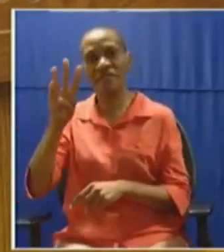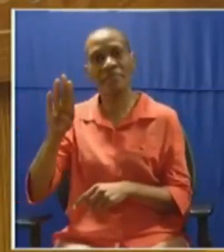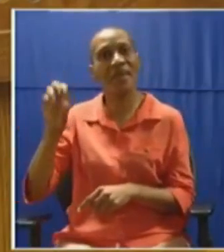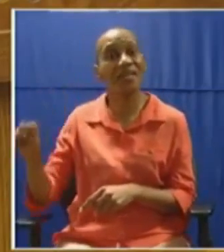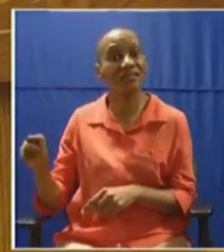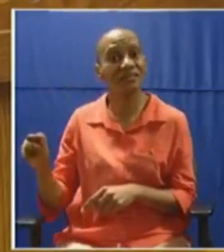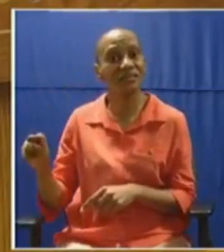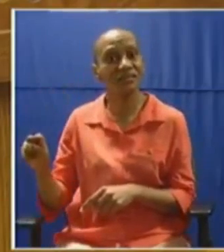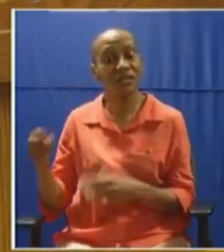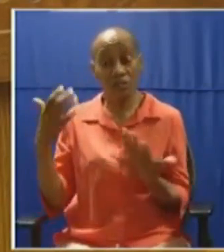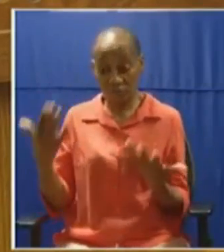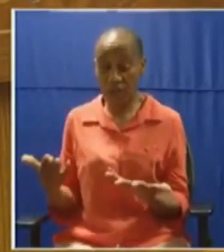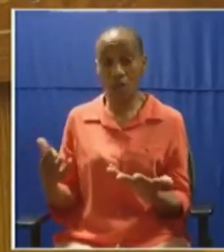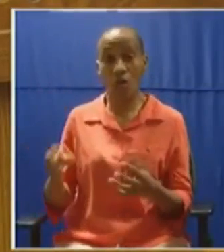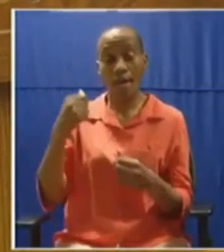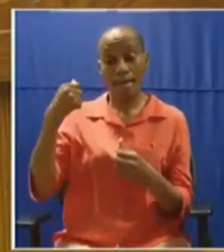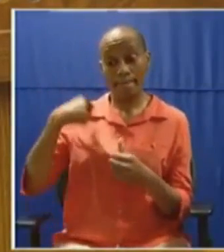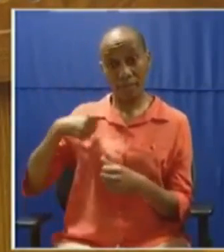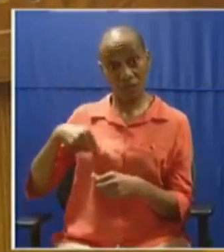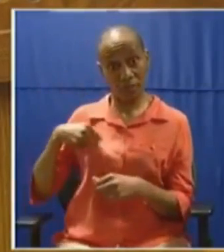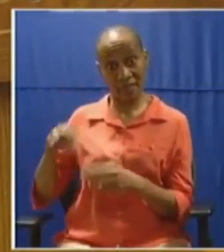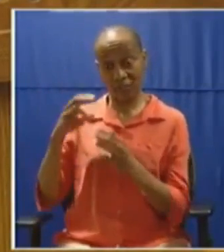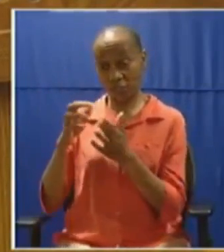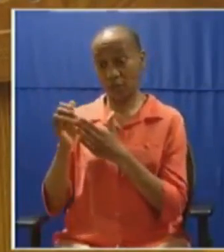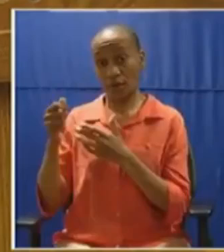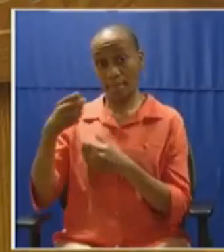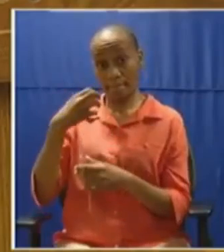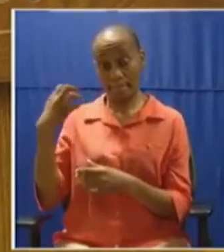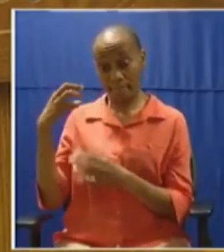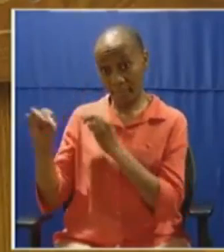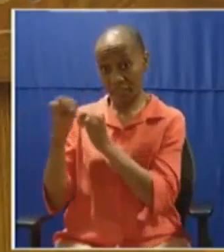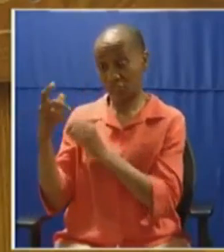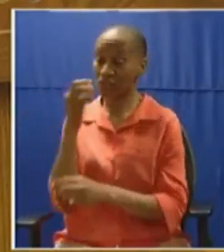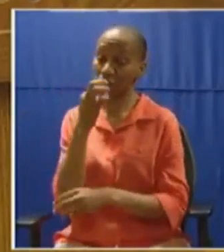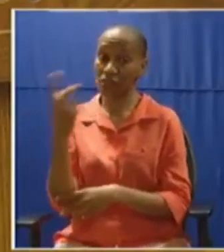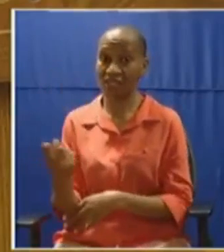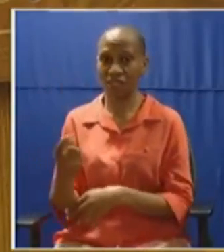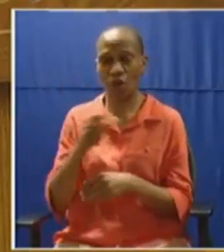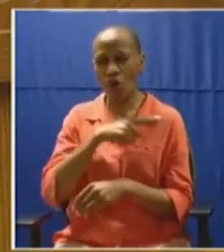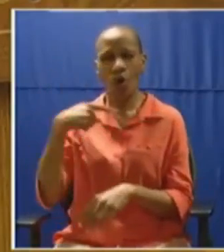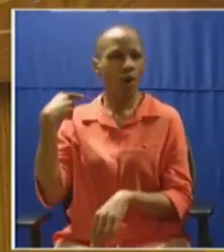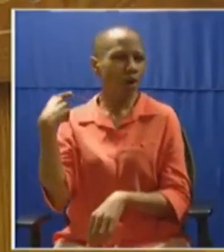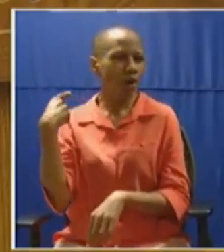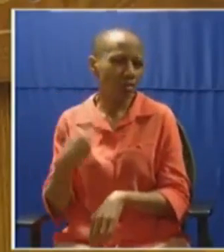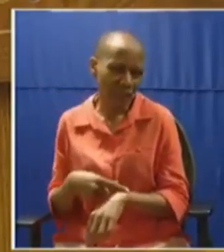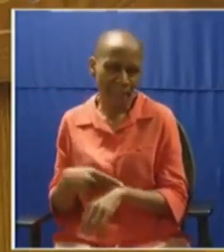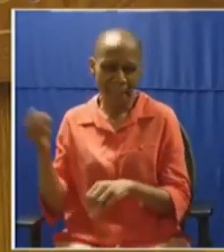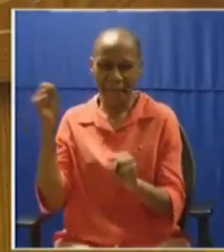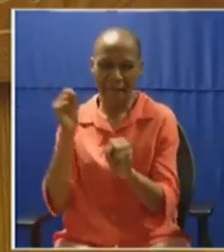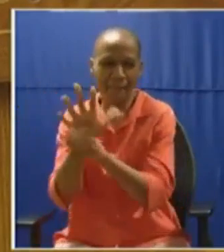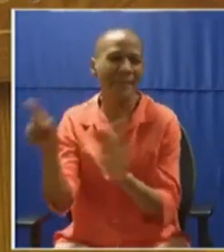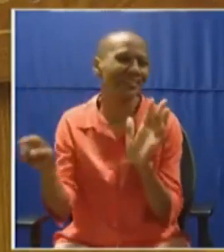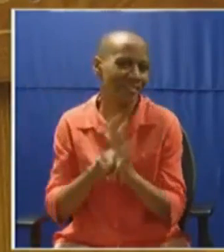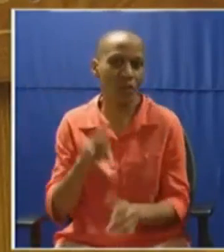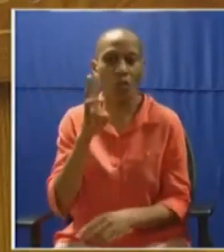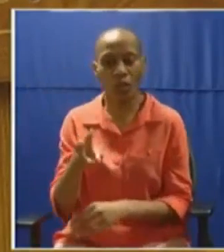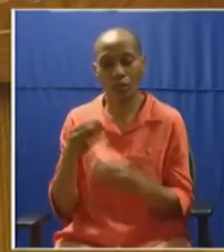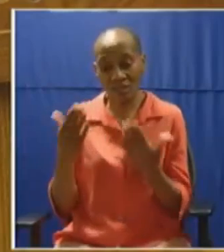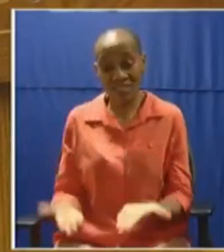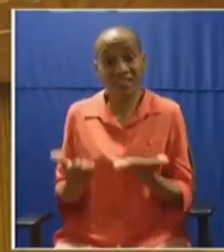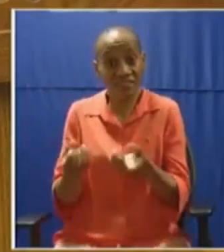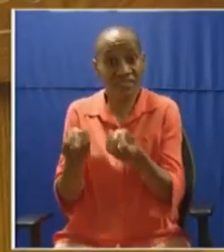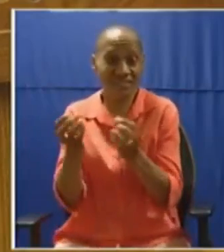newly appointed municipal manager has indicated that there will be long-term impact on service delivery.